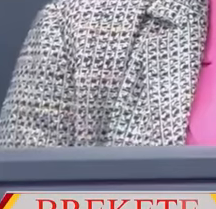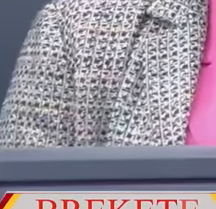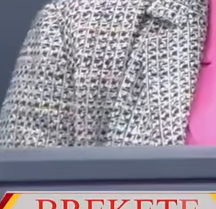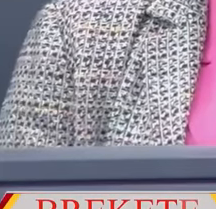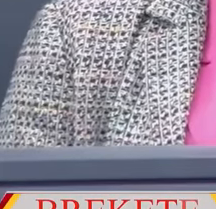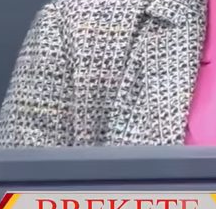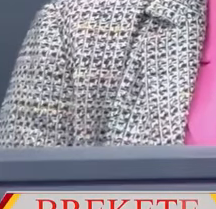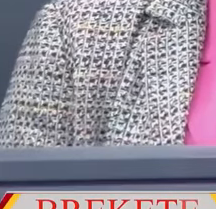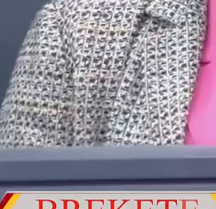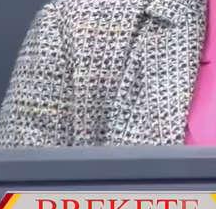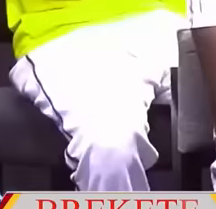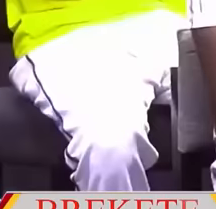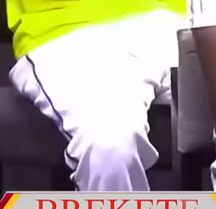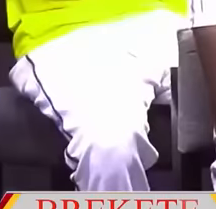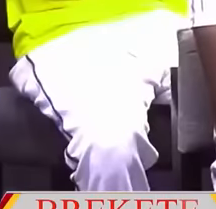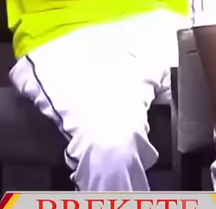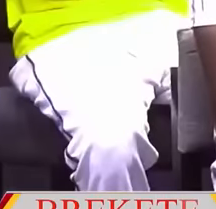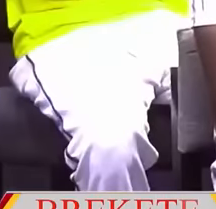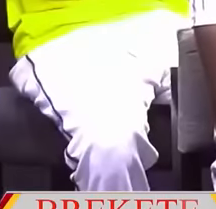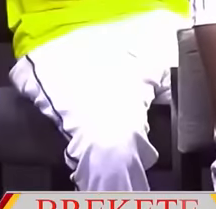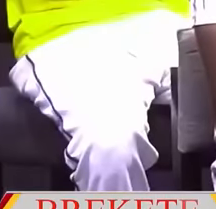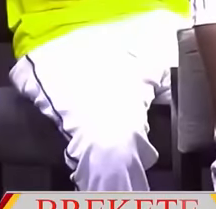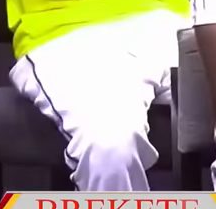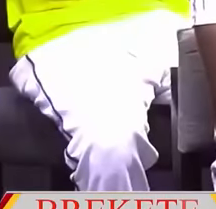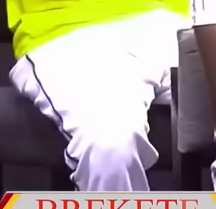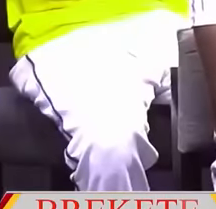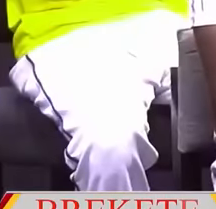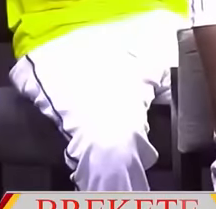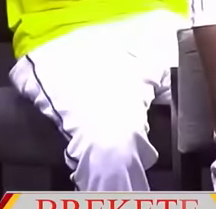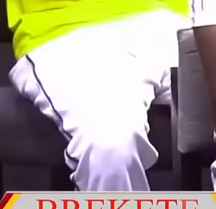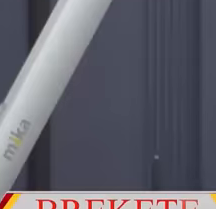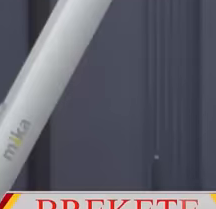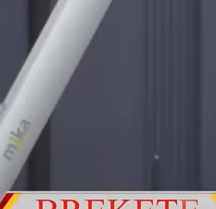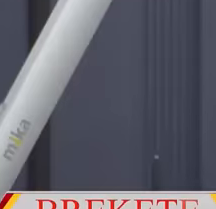come, okay. Your Excellency, continue.